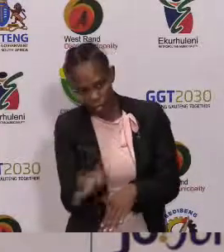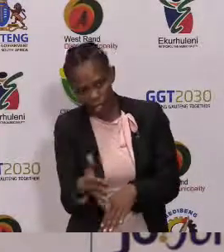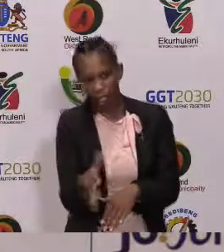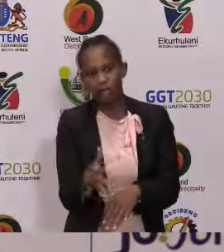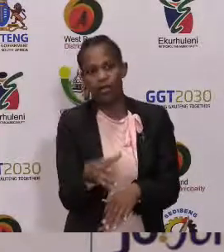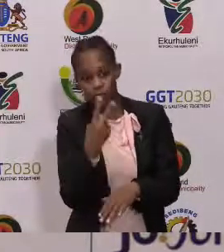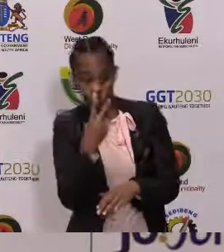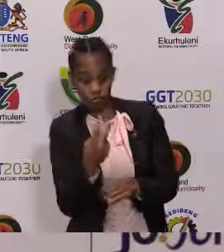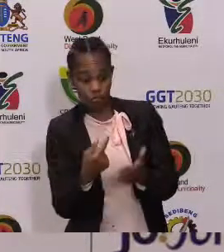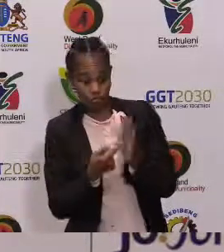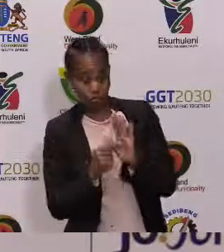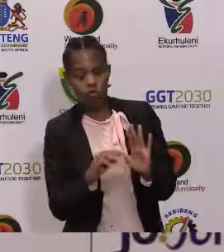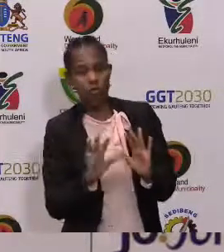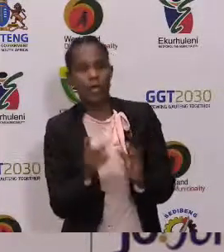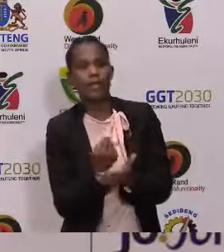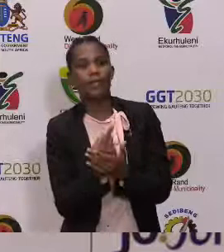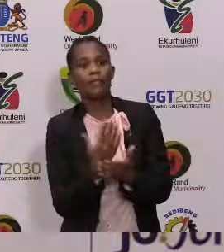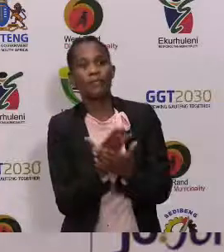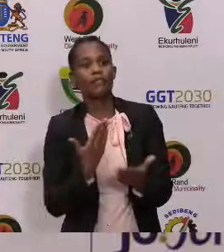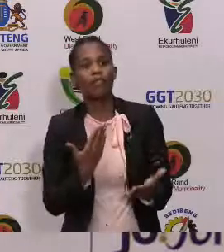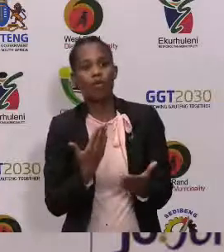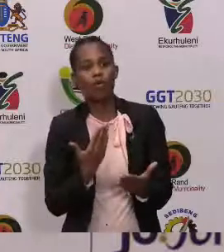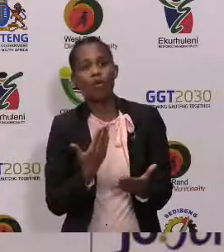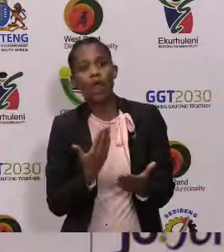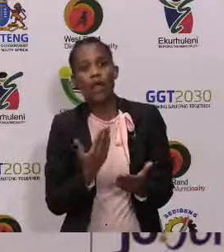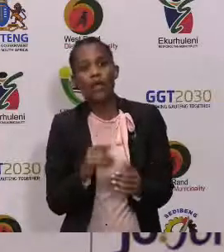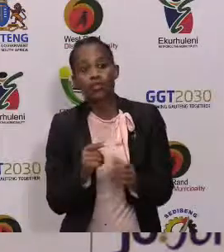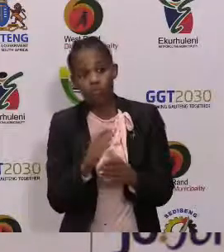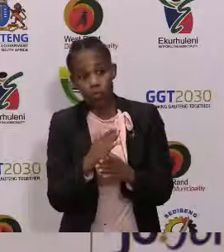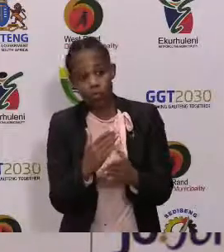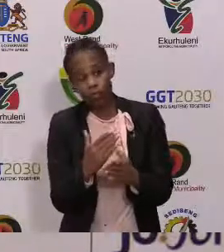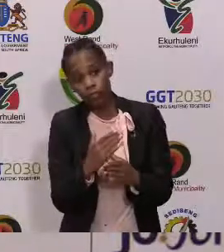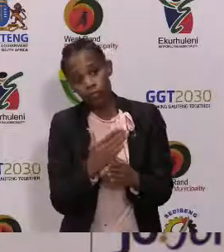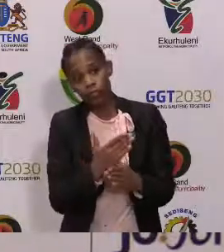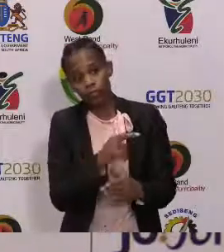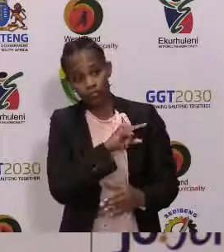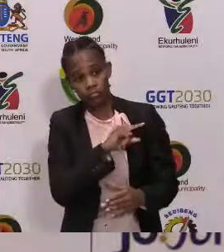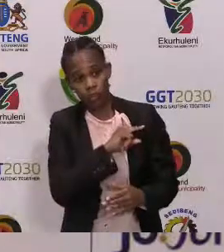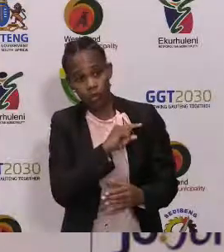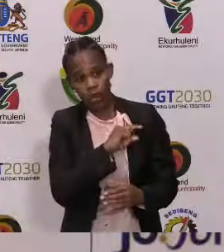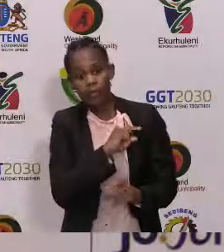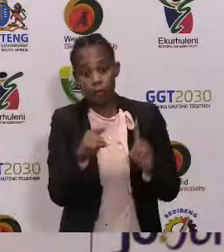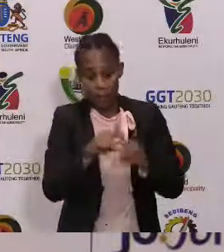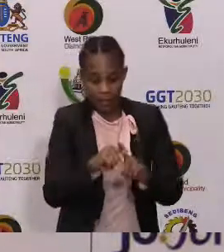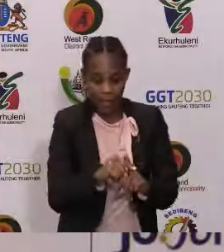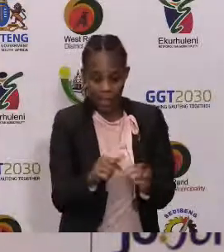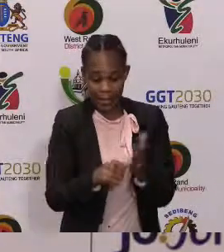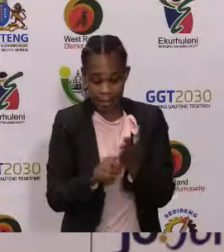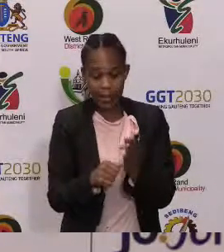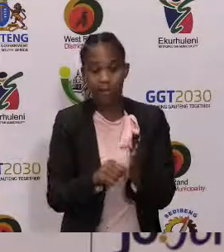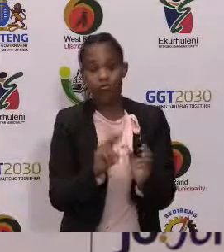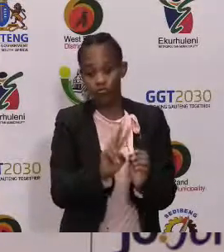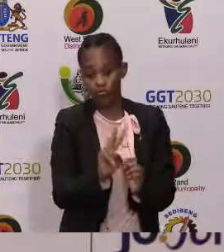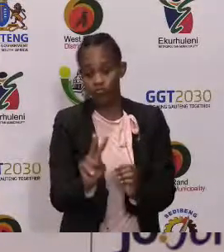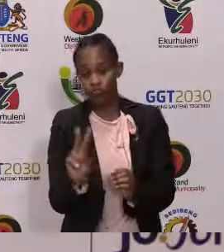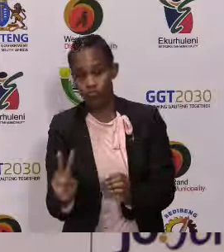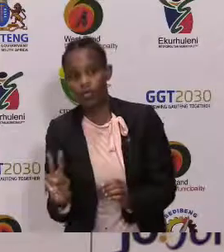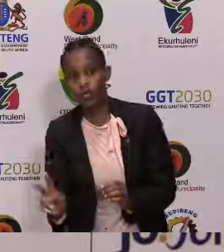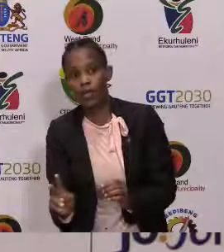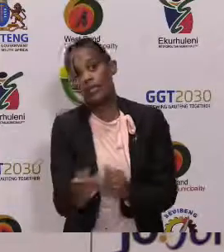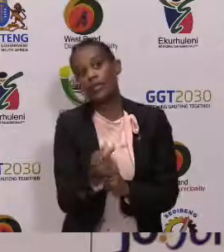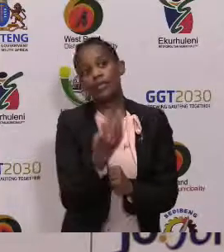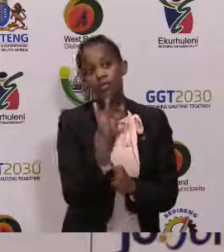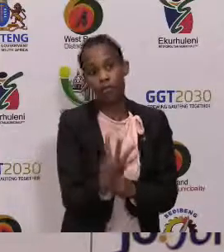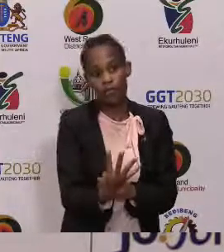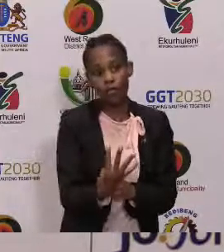give you a percentage, you can multiply it by 2, and when I give you an absolute number, you can multiply it by 2. And that is probably the true number of people and